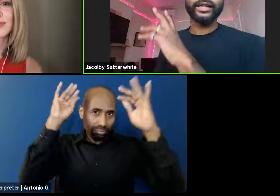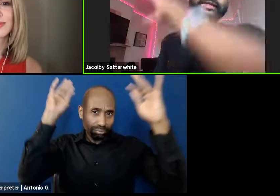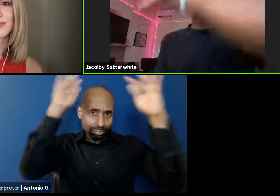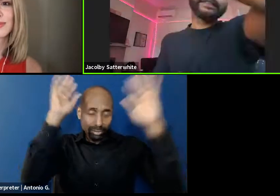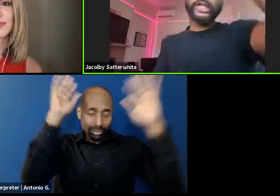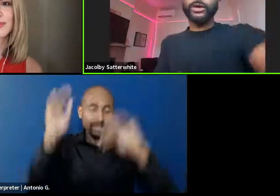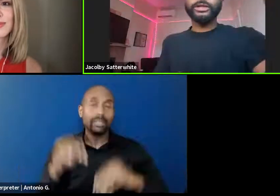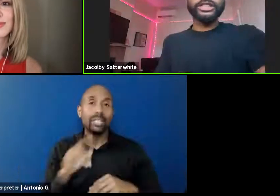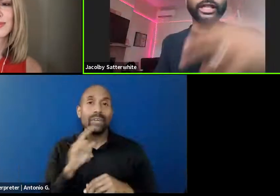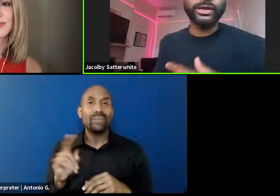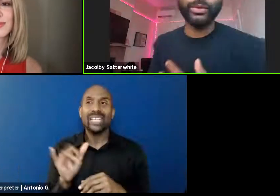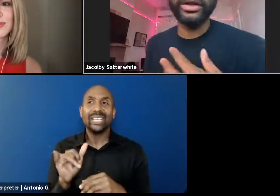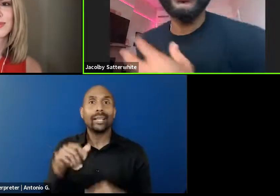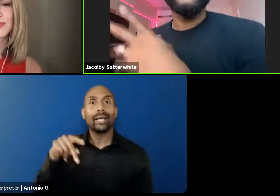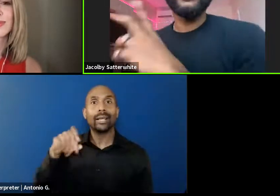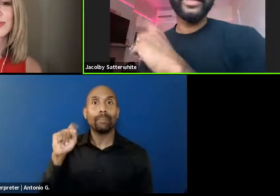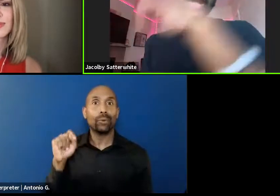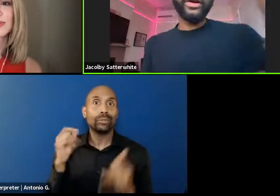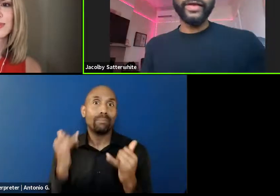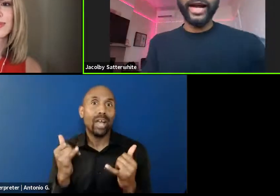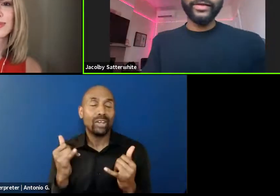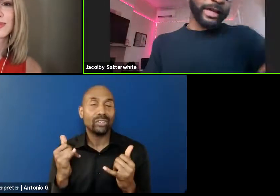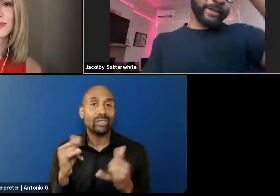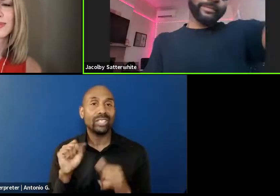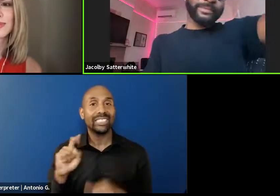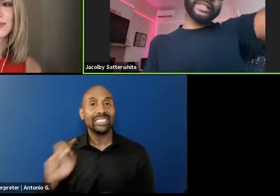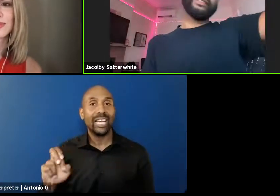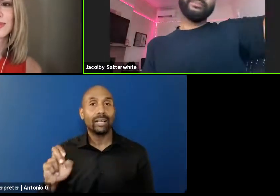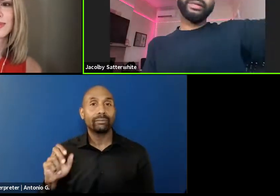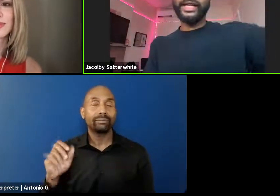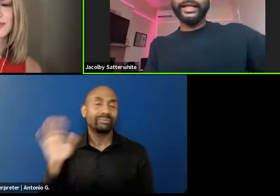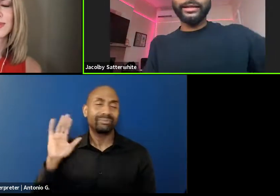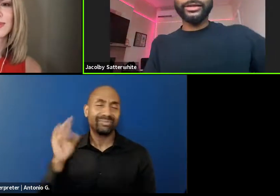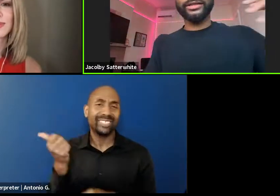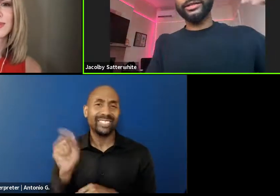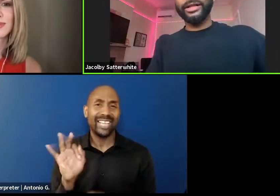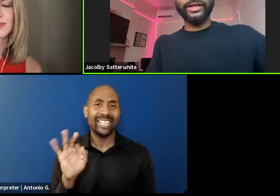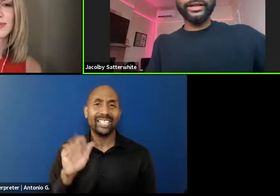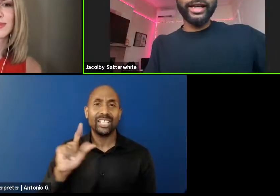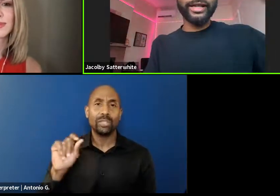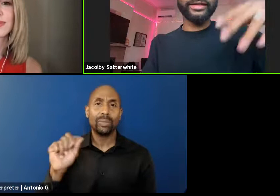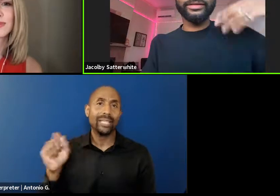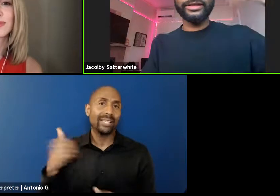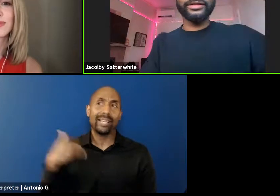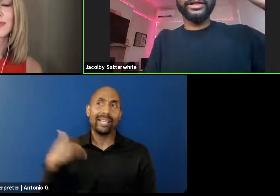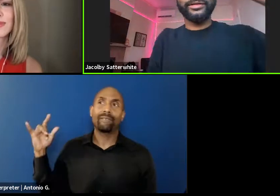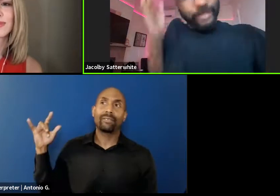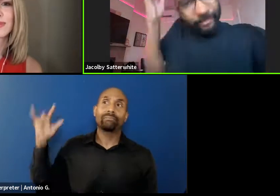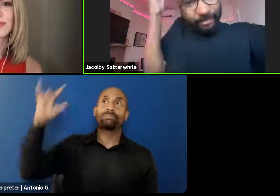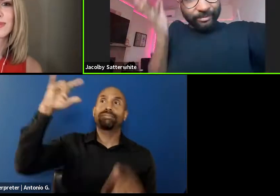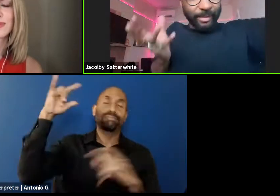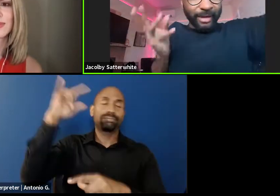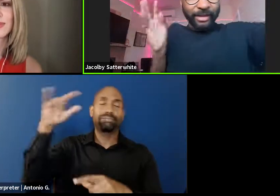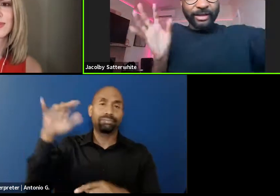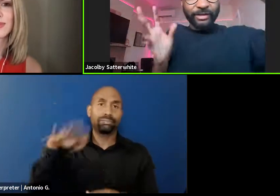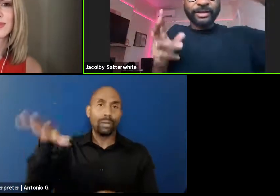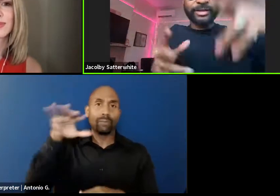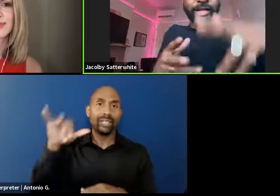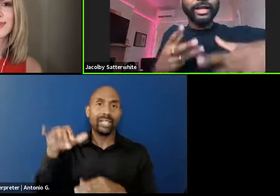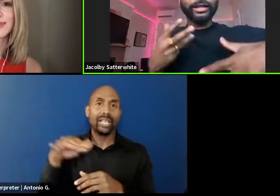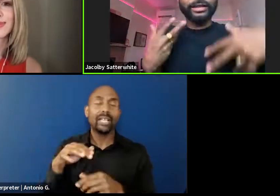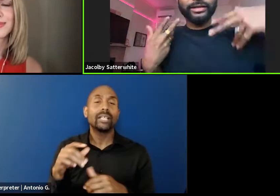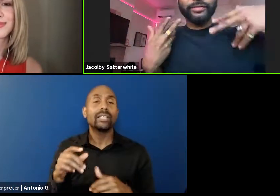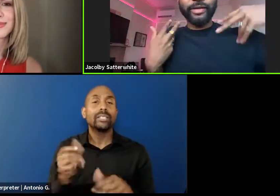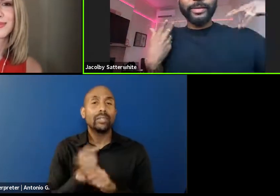when like, you know, machines were flying over Africa, like planes and stuff like that, and it was, you know, like make the